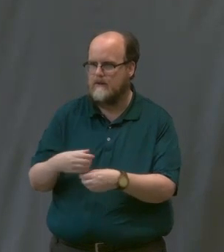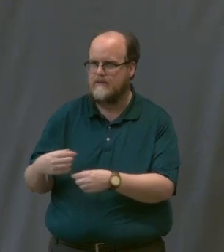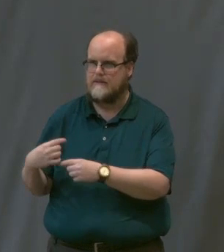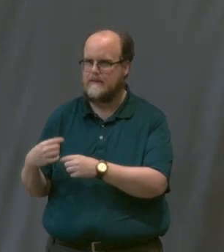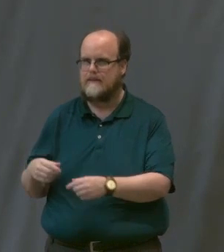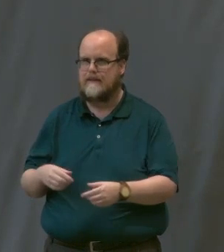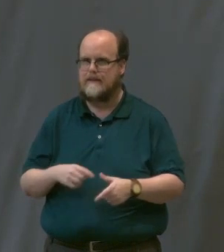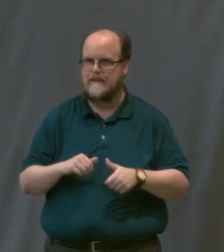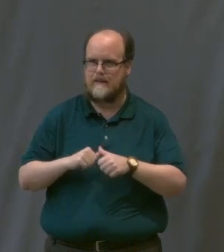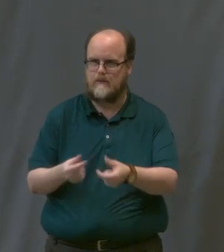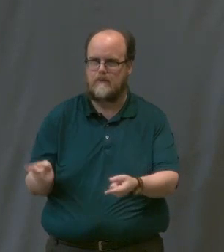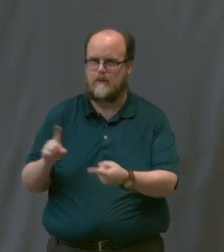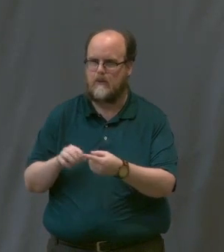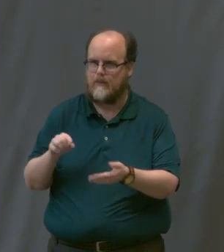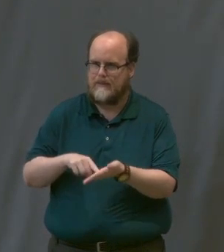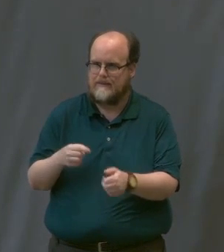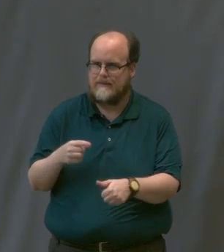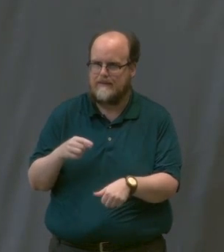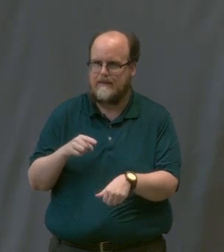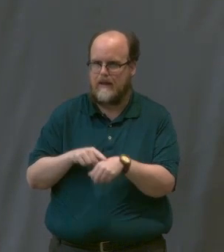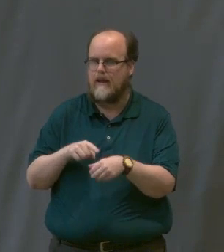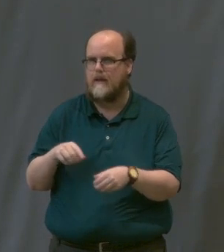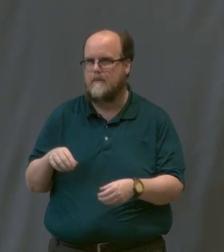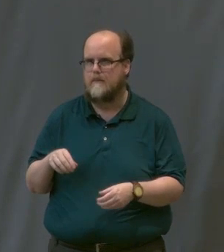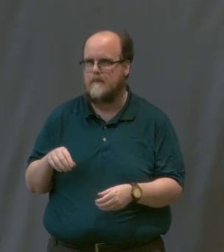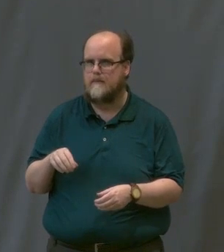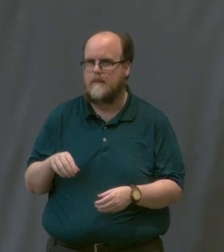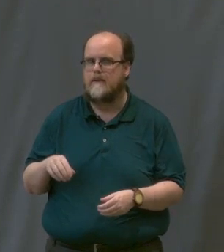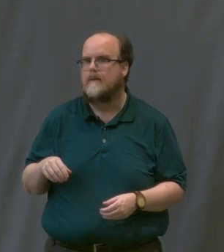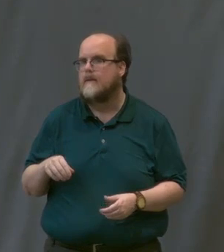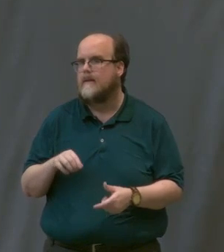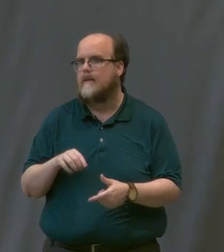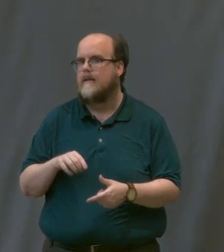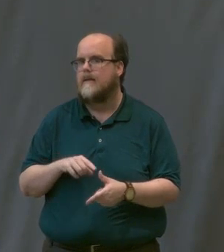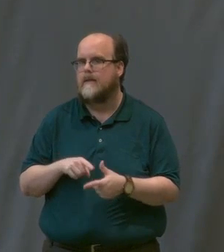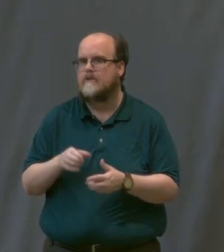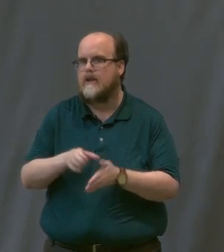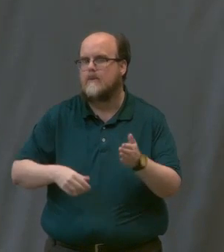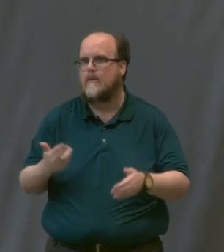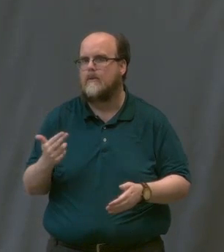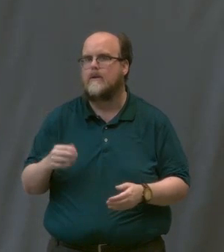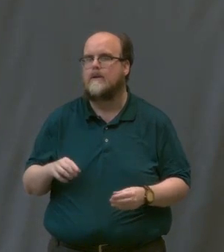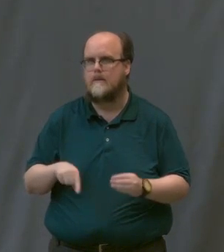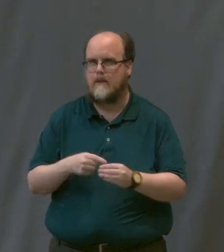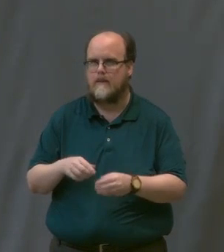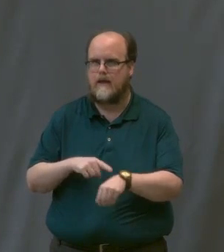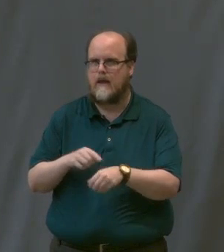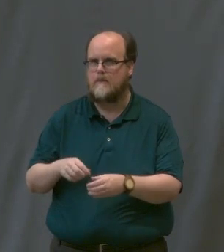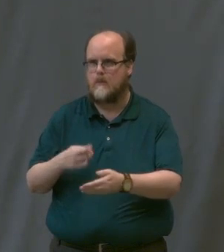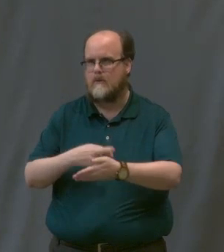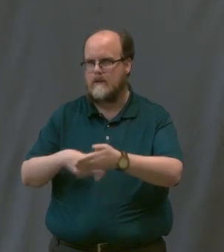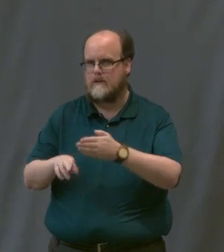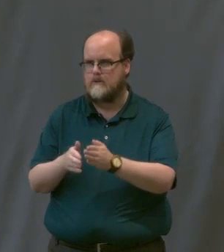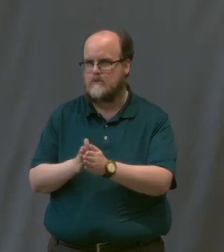point in time with respect to God's people suffering. And then chapter 13 talks about the time period that Revelation was actually